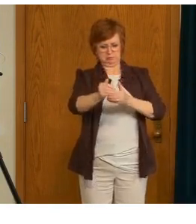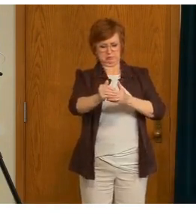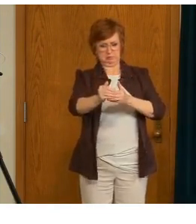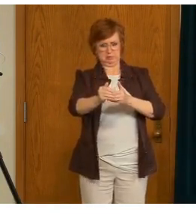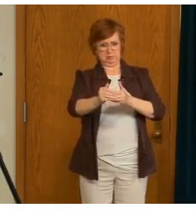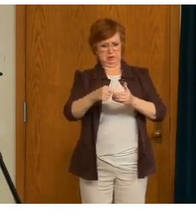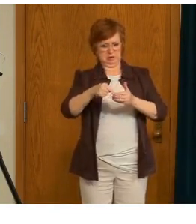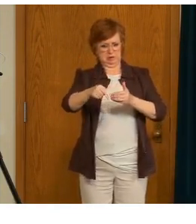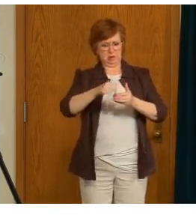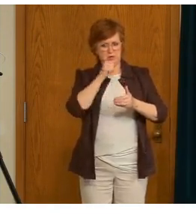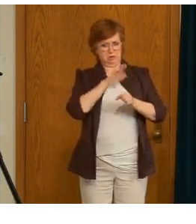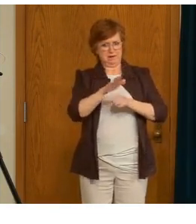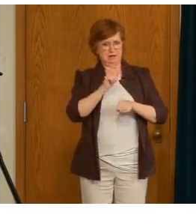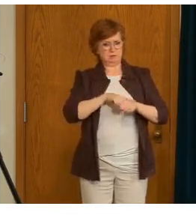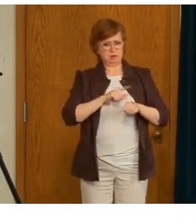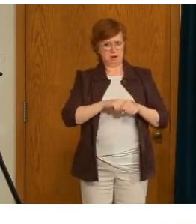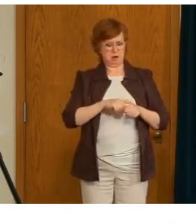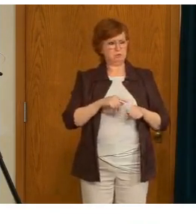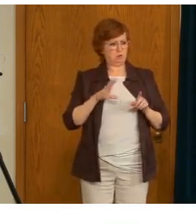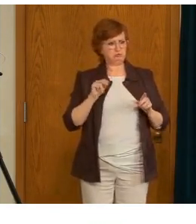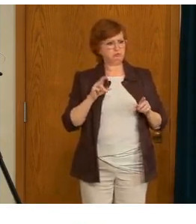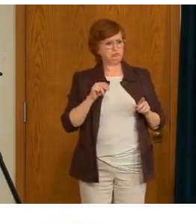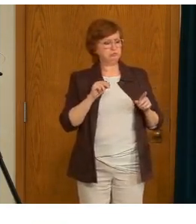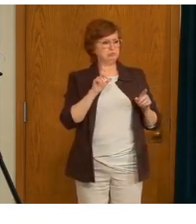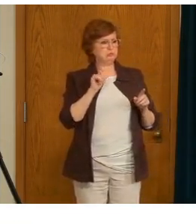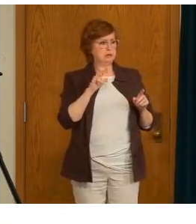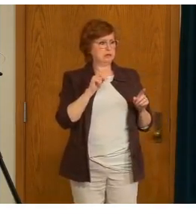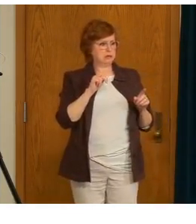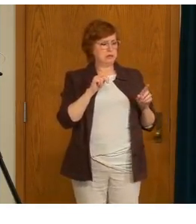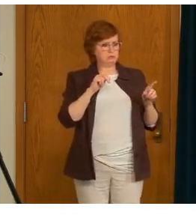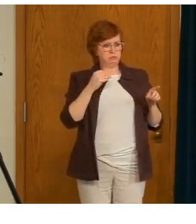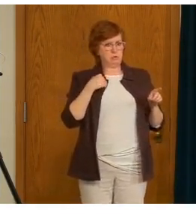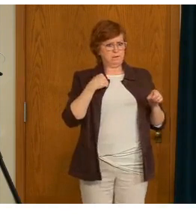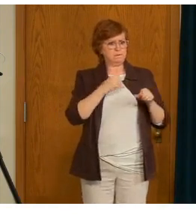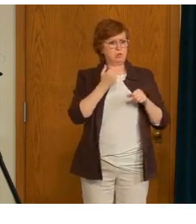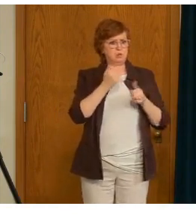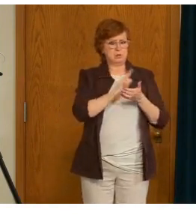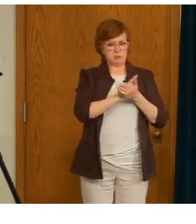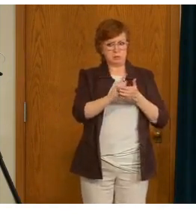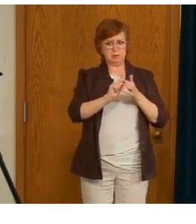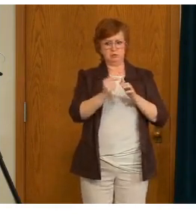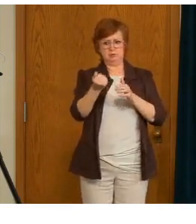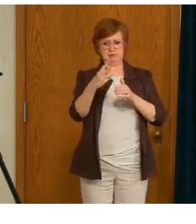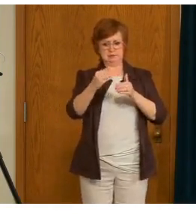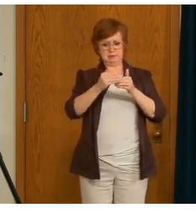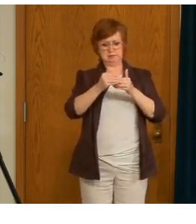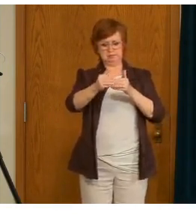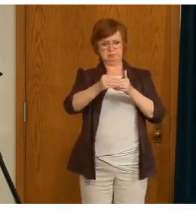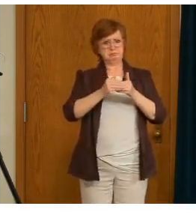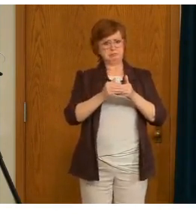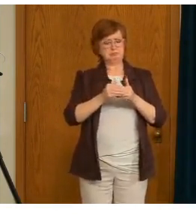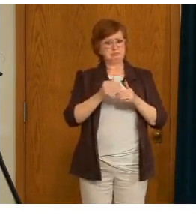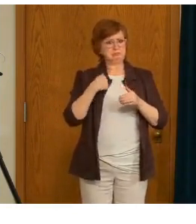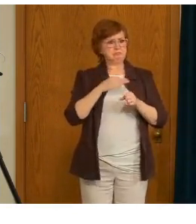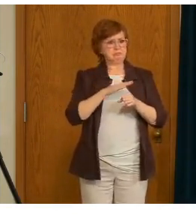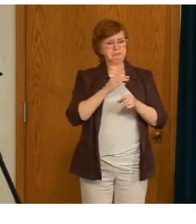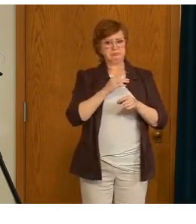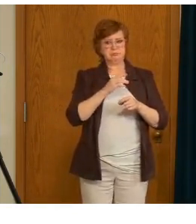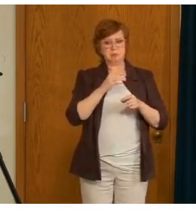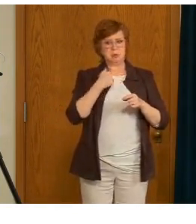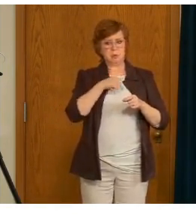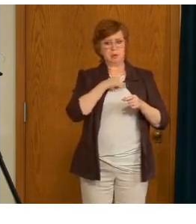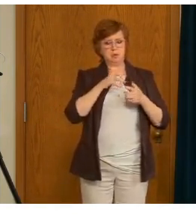the 13-week time frame was chosen to ensure that we would be able to vaccinate all of those individuals eligible within the